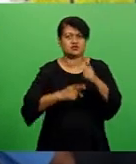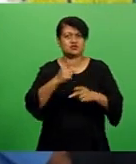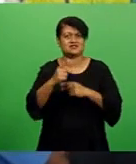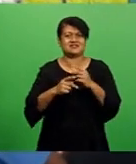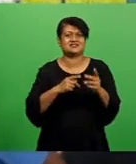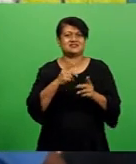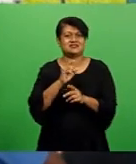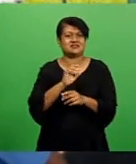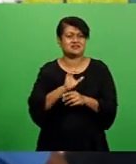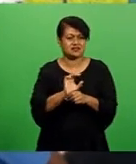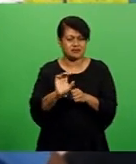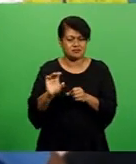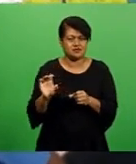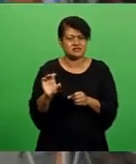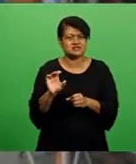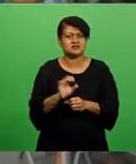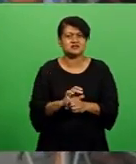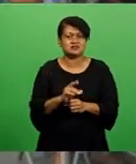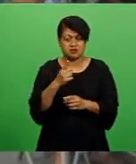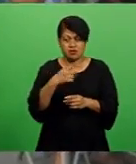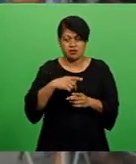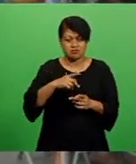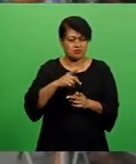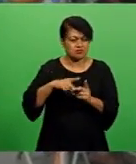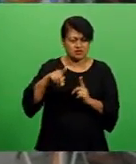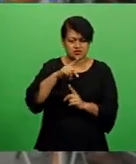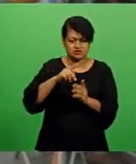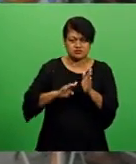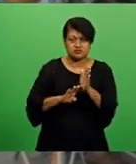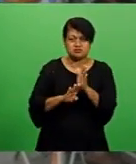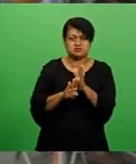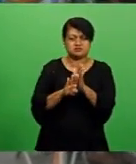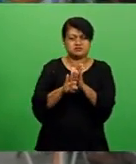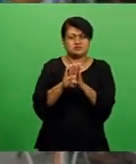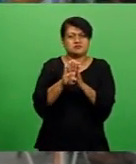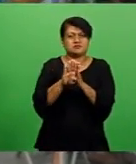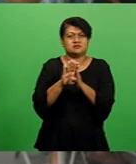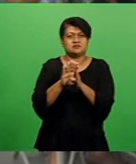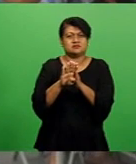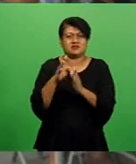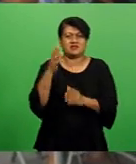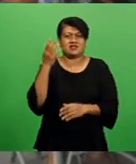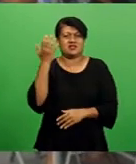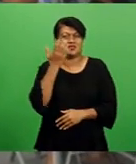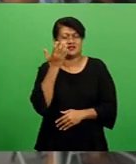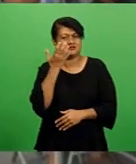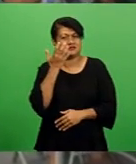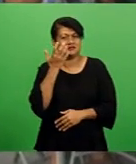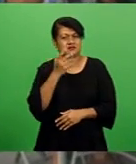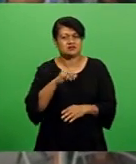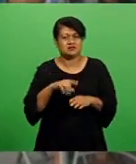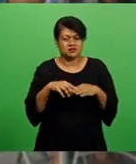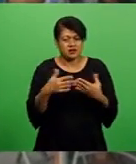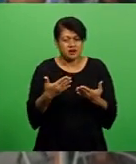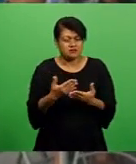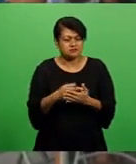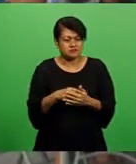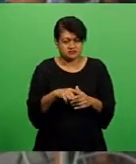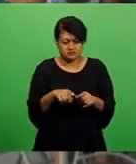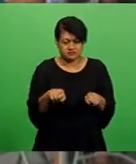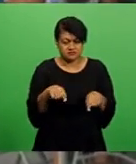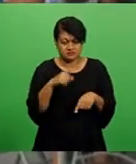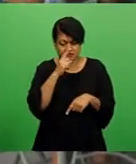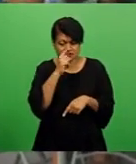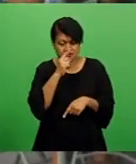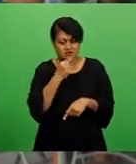if pollution levels increase, they could be in danger of losing their health certification and accreditation. The petitioners say while they don't